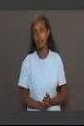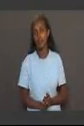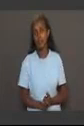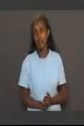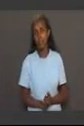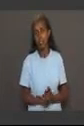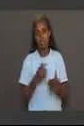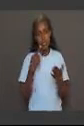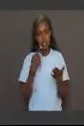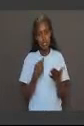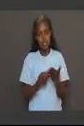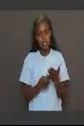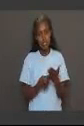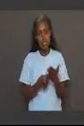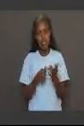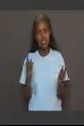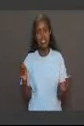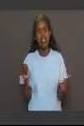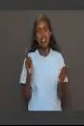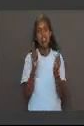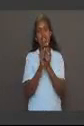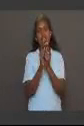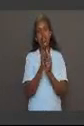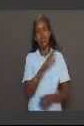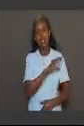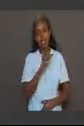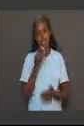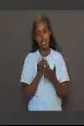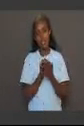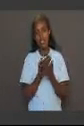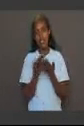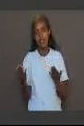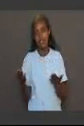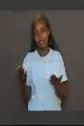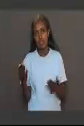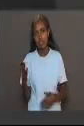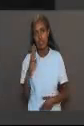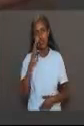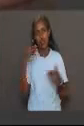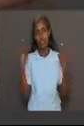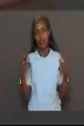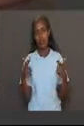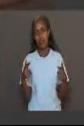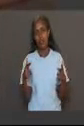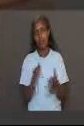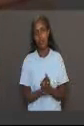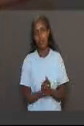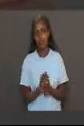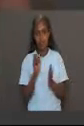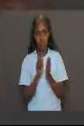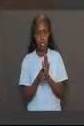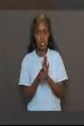It is the likelihood that an event will happen. For